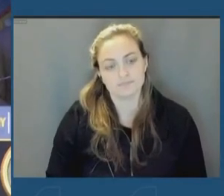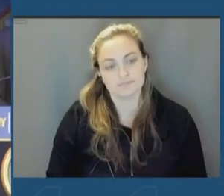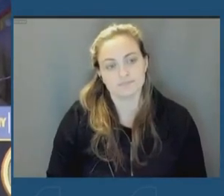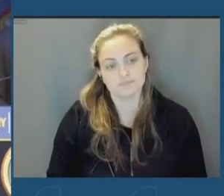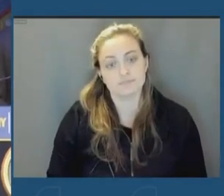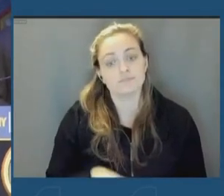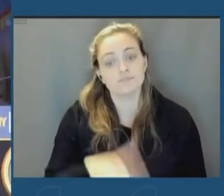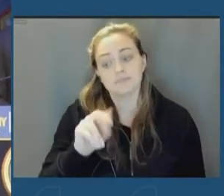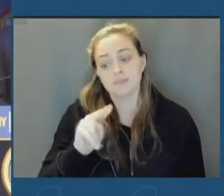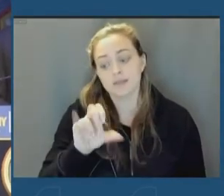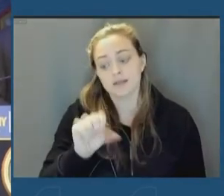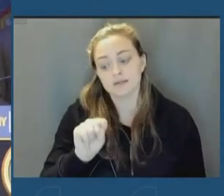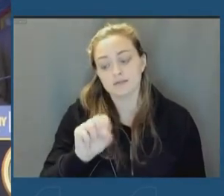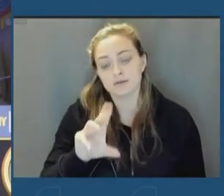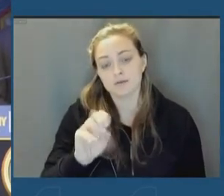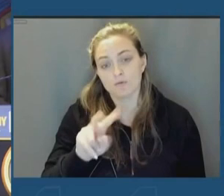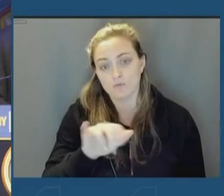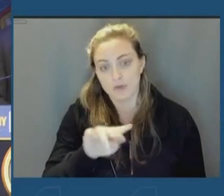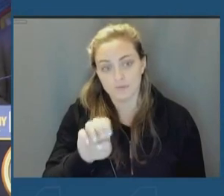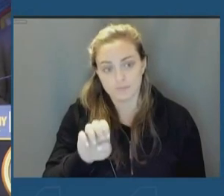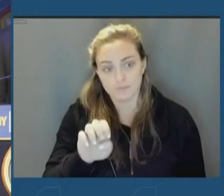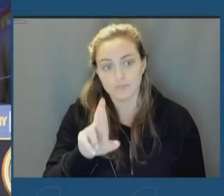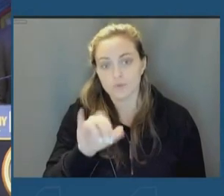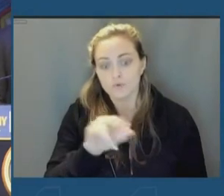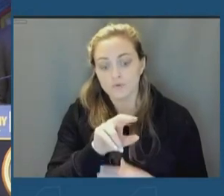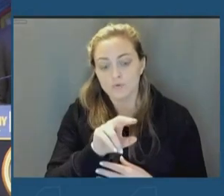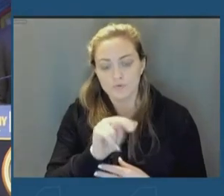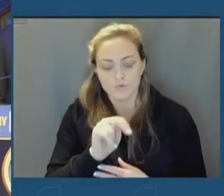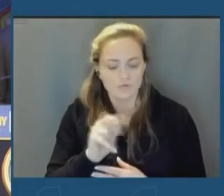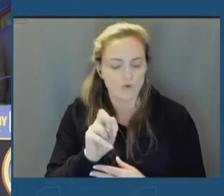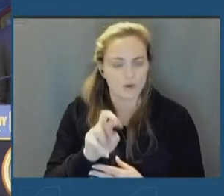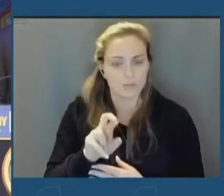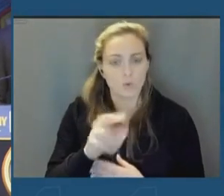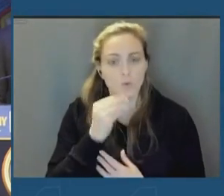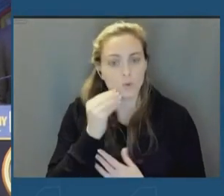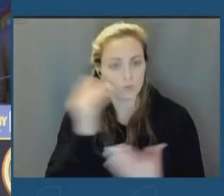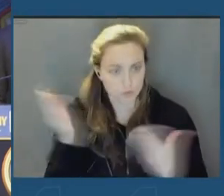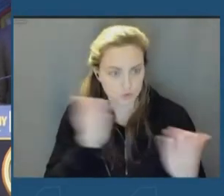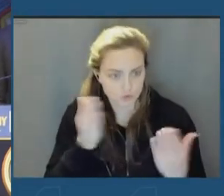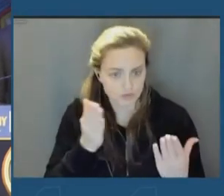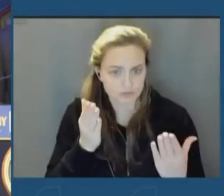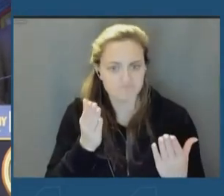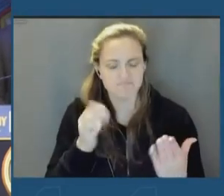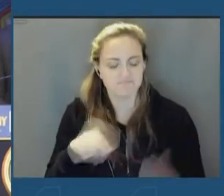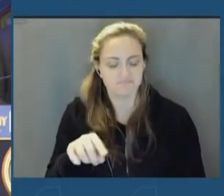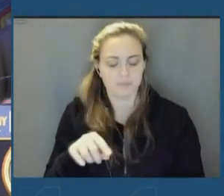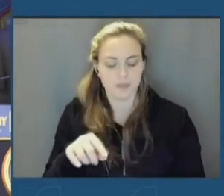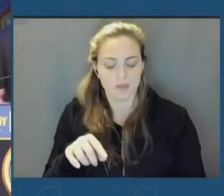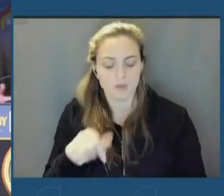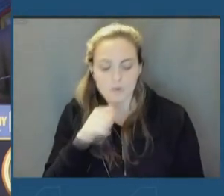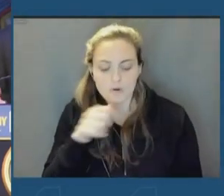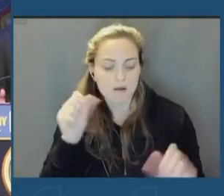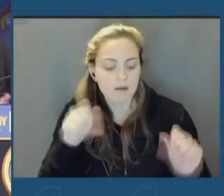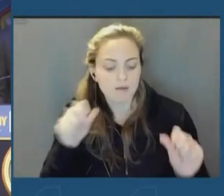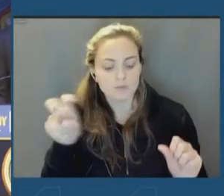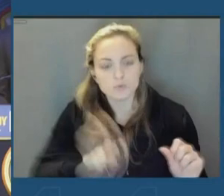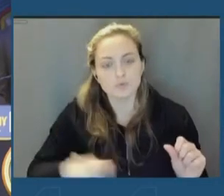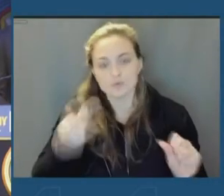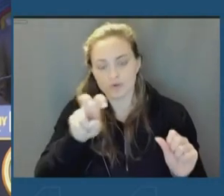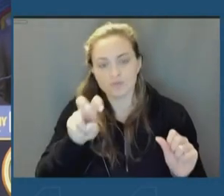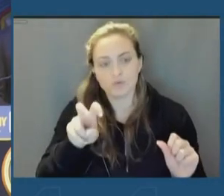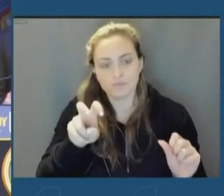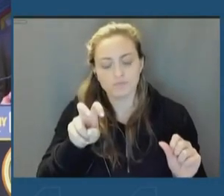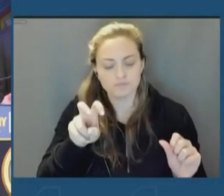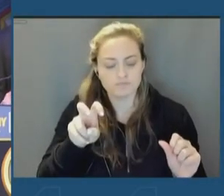Dennis Cavell, Reimer Home Services. Dennis and others at Reimer were not able to travel to customers in need. They